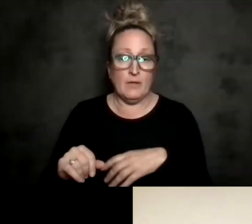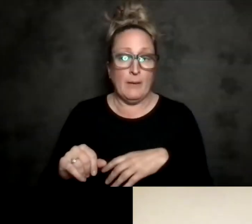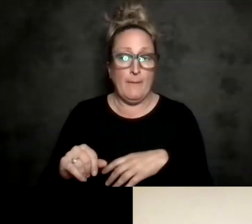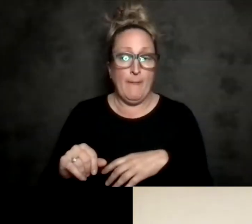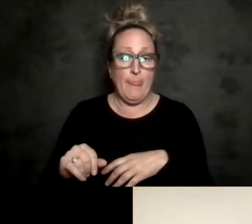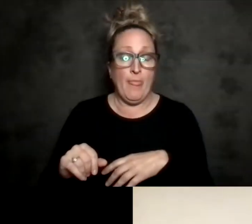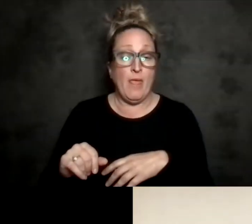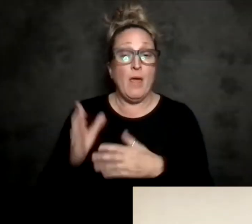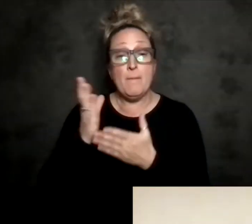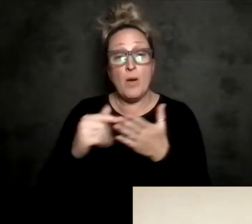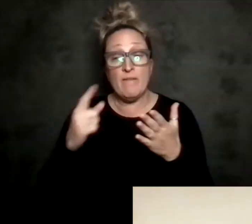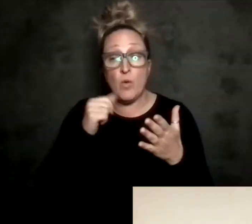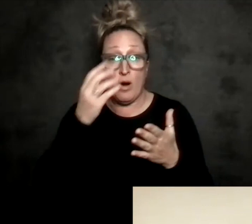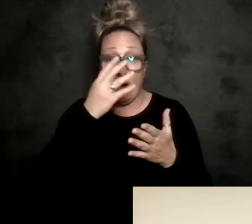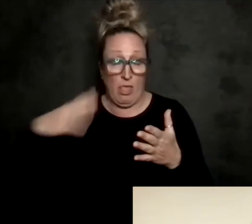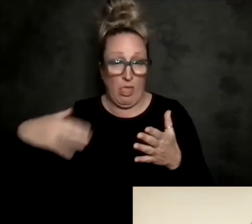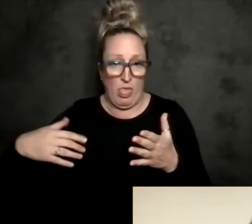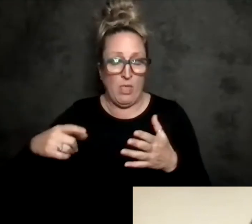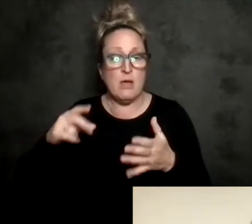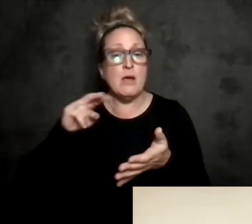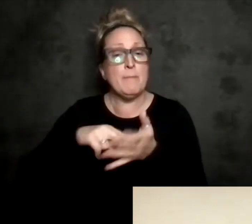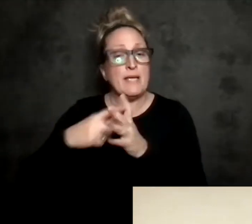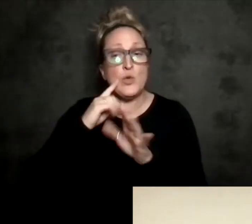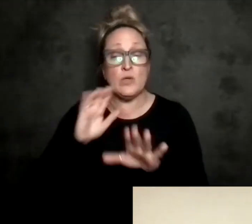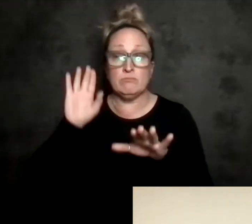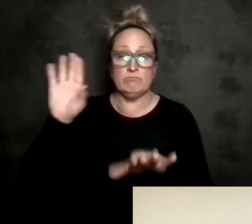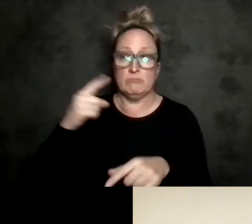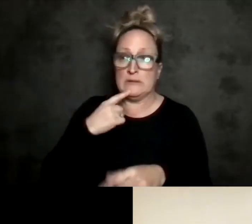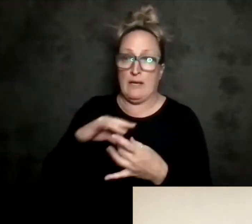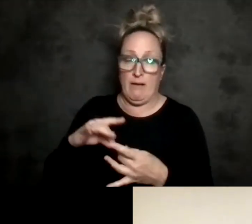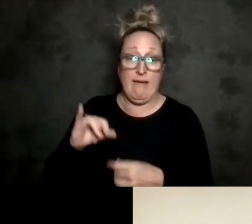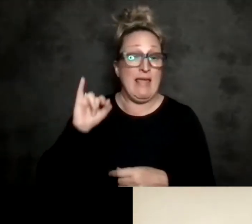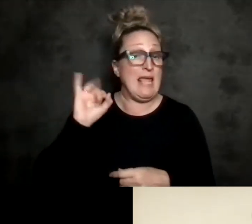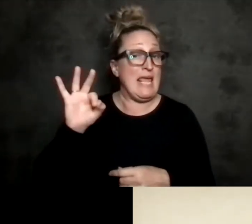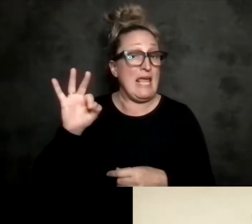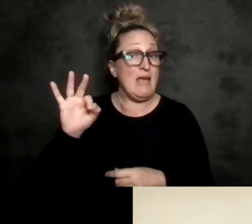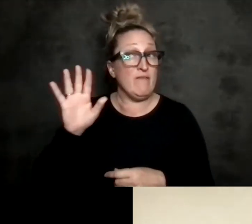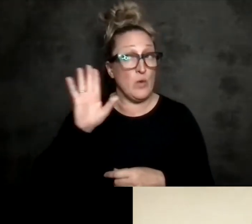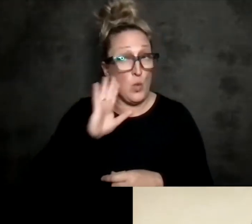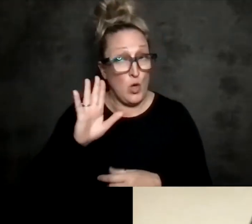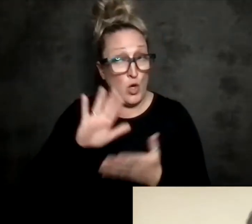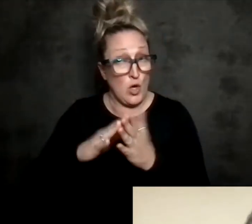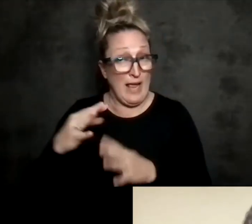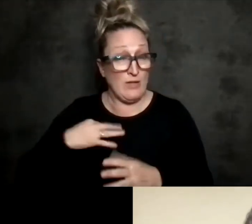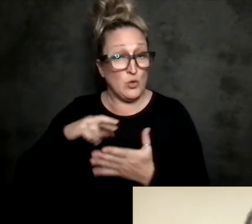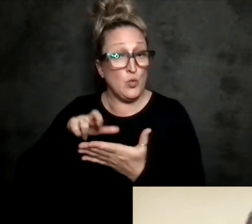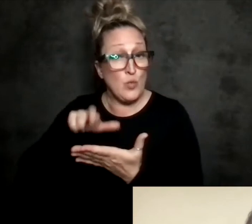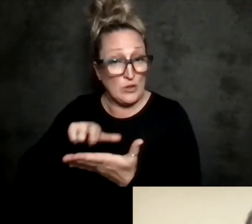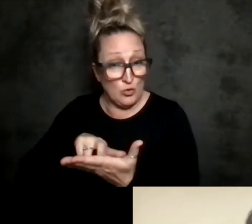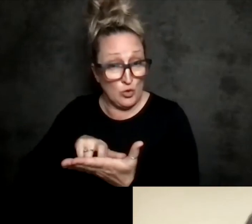The portion for undocumented is you're basically attesting that if you were eligible to